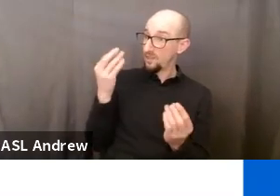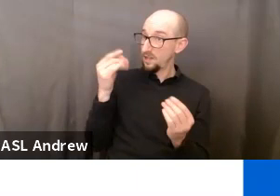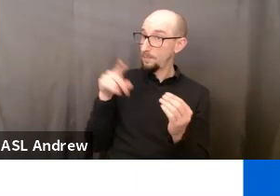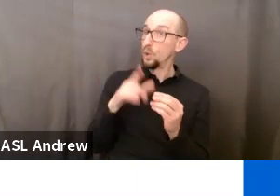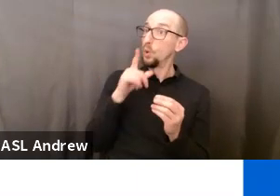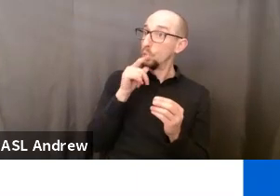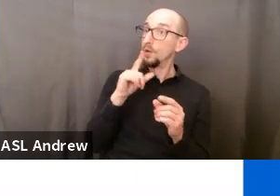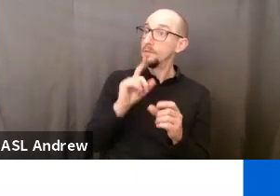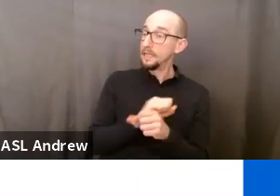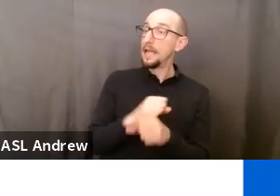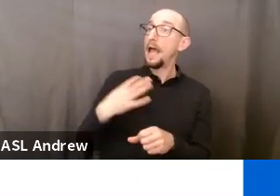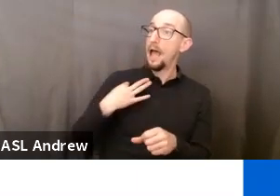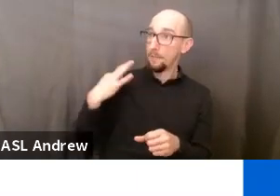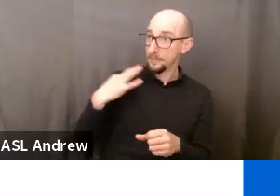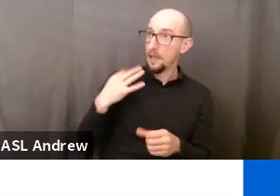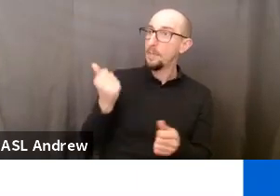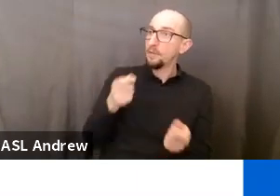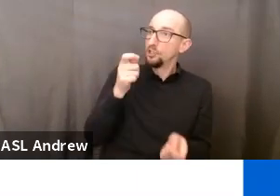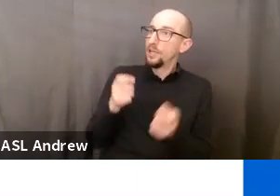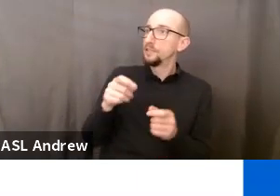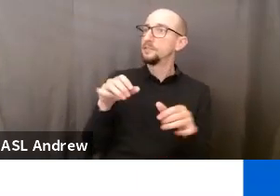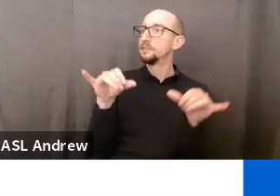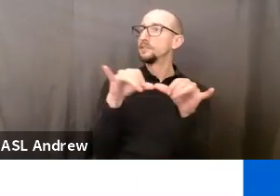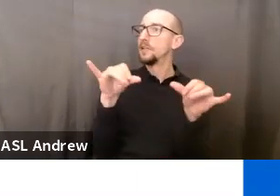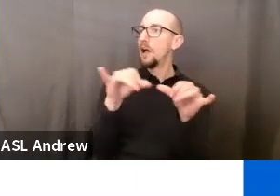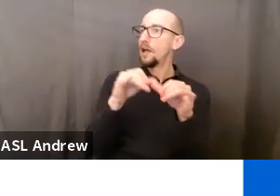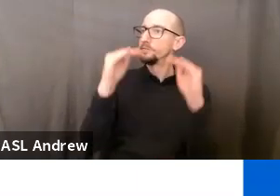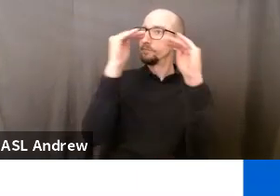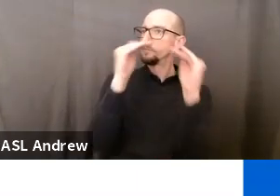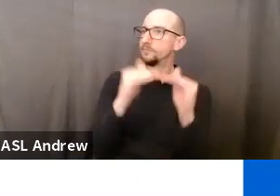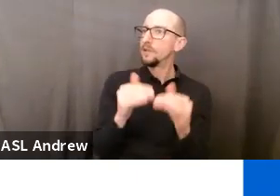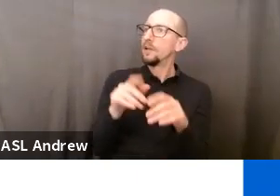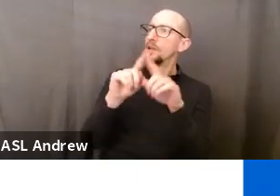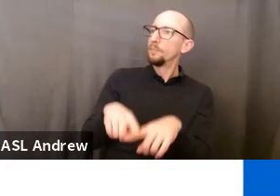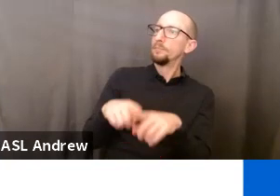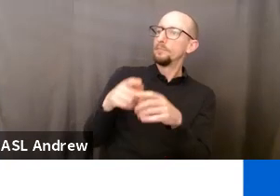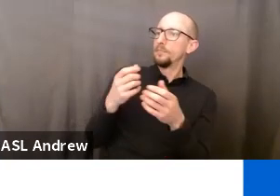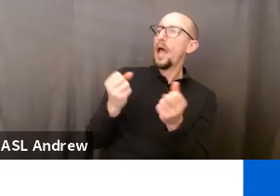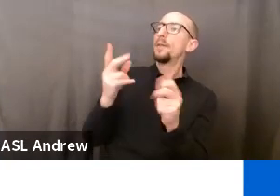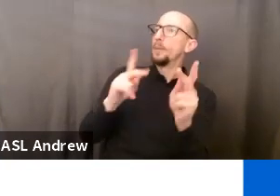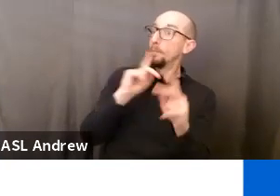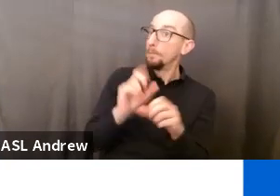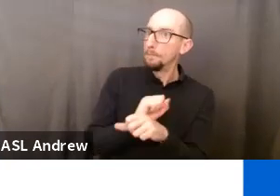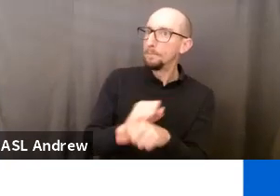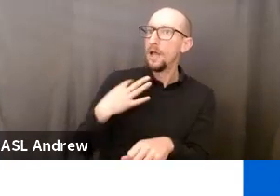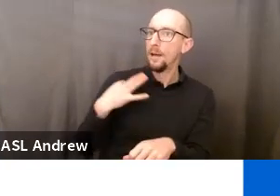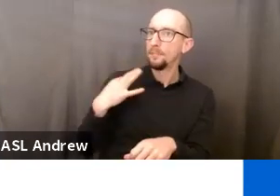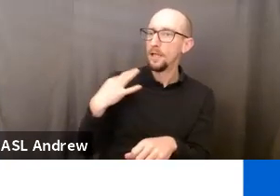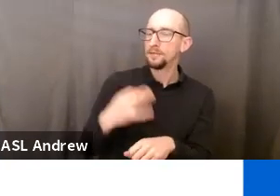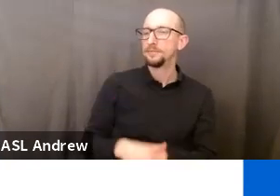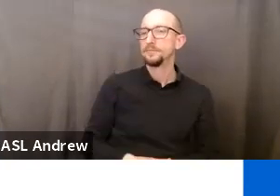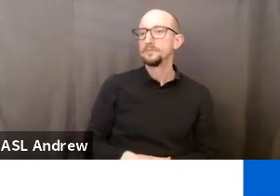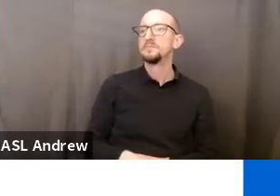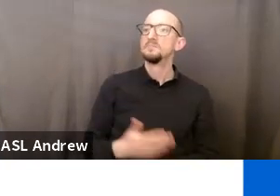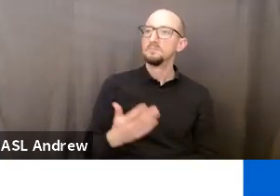sizes based off of applicants, which would be a different way of adjusting the tiers